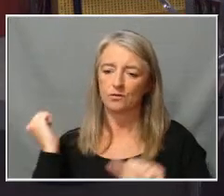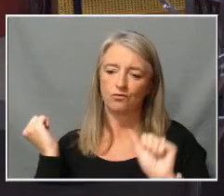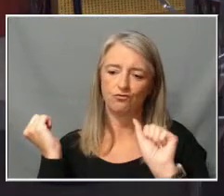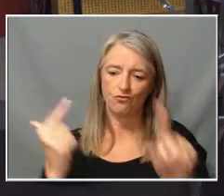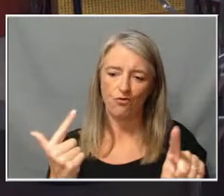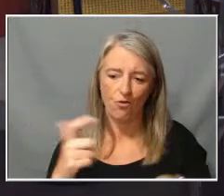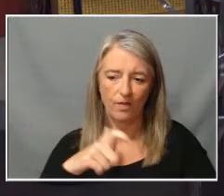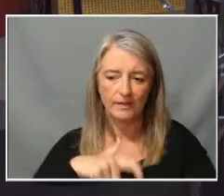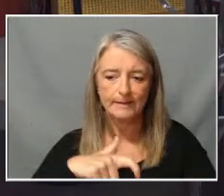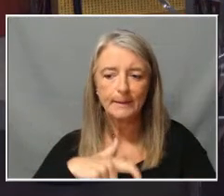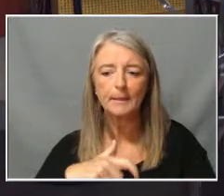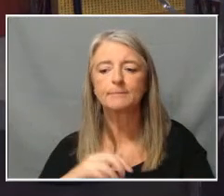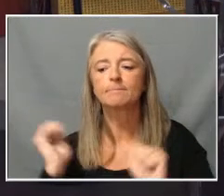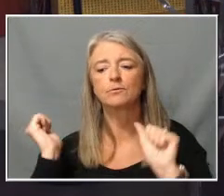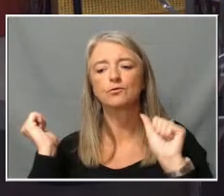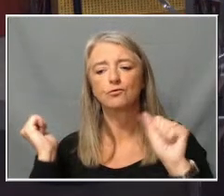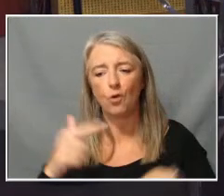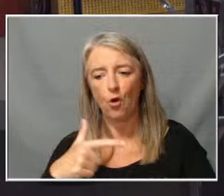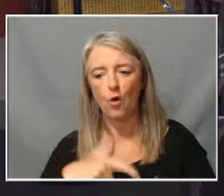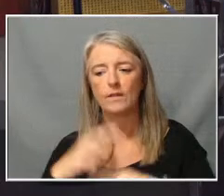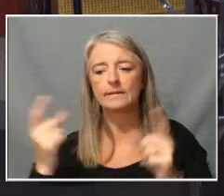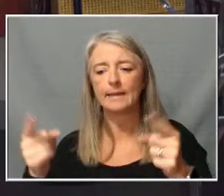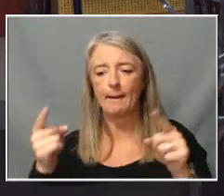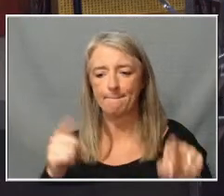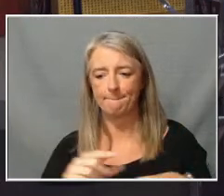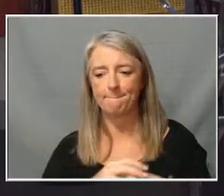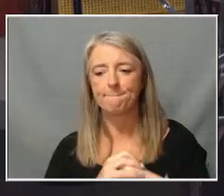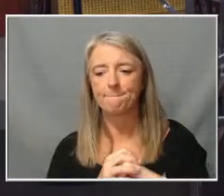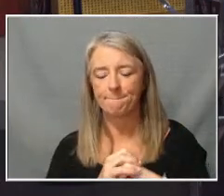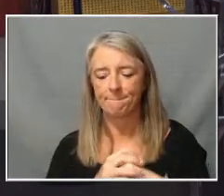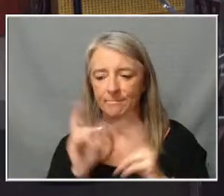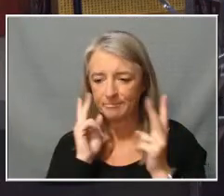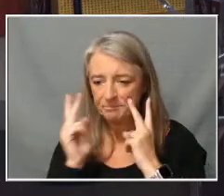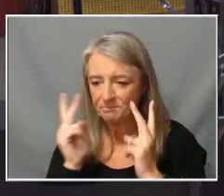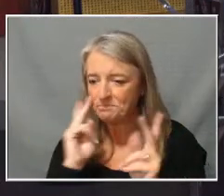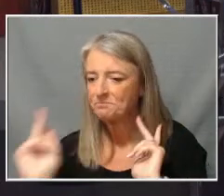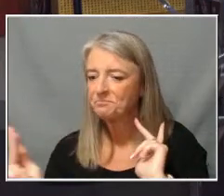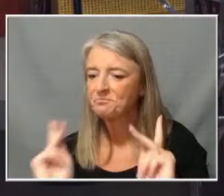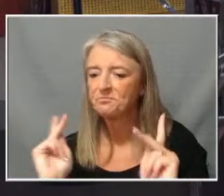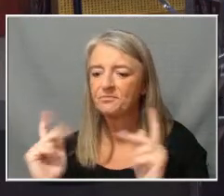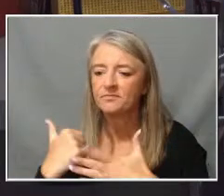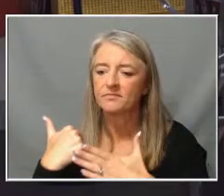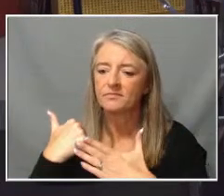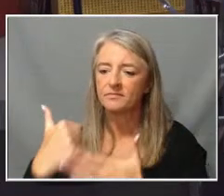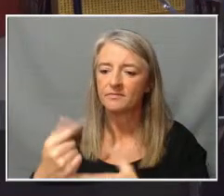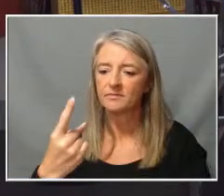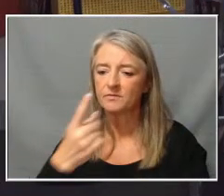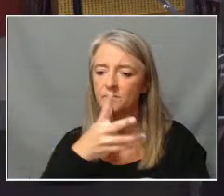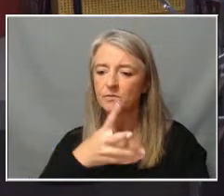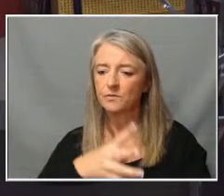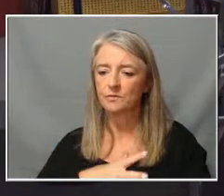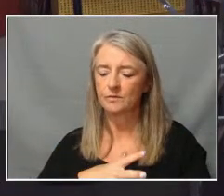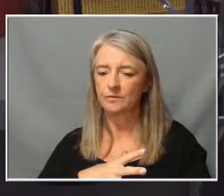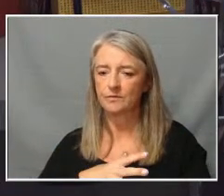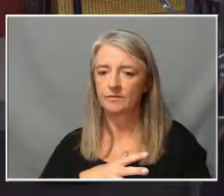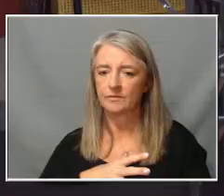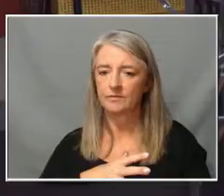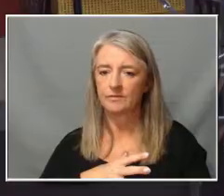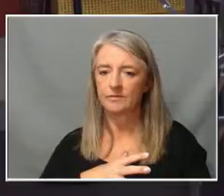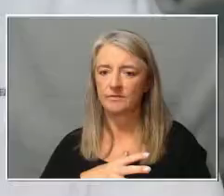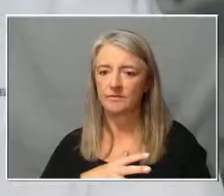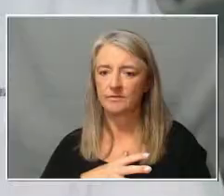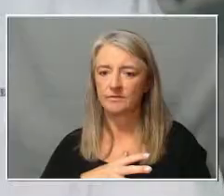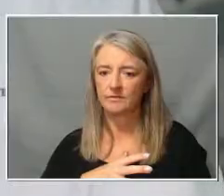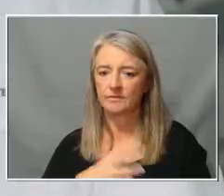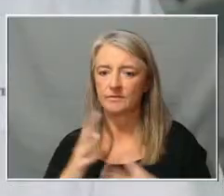is tough. That happens all the time. We will see people. We help this woman, I could say her name, she's done a lot of